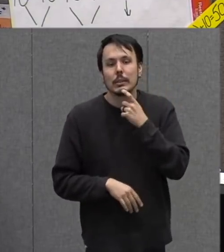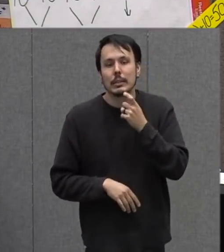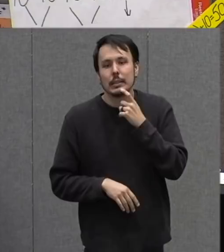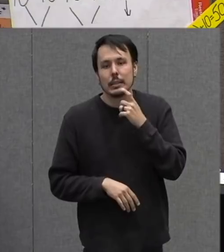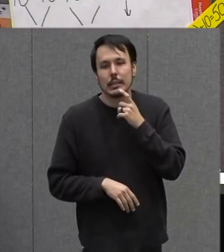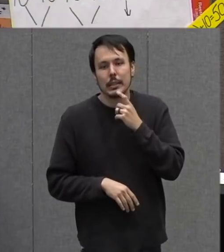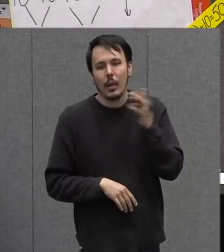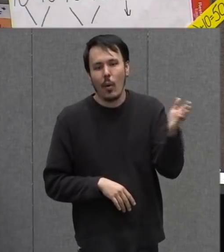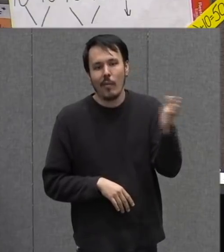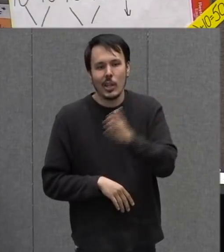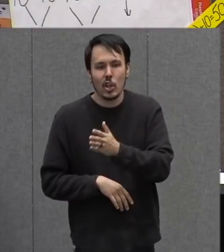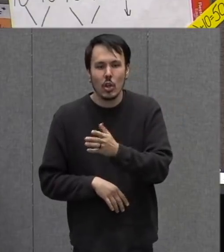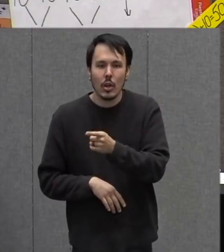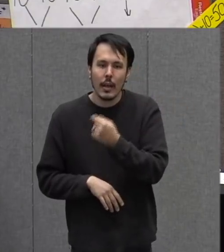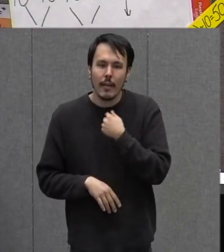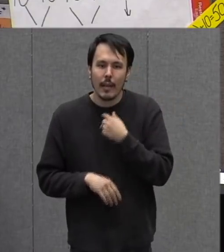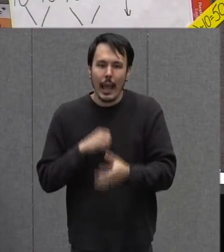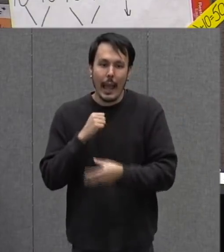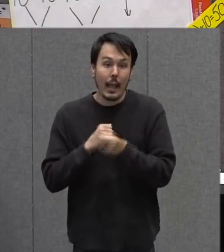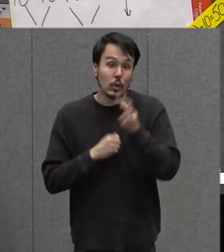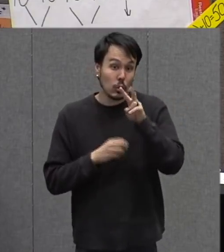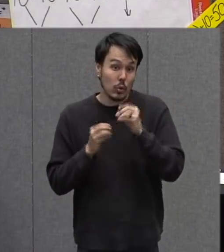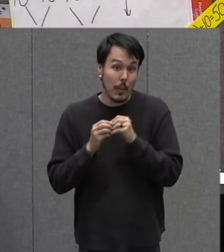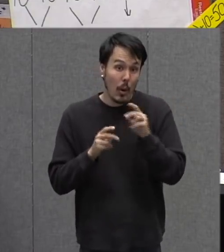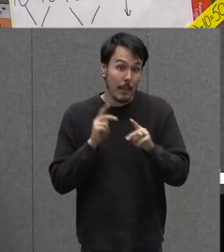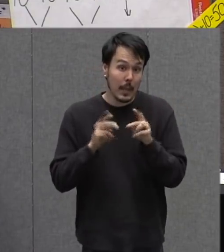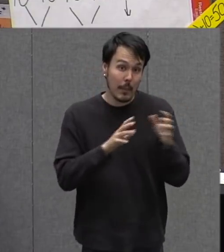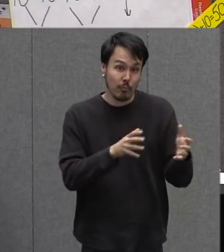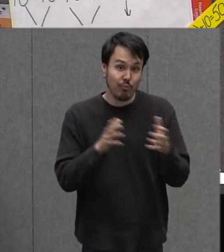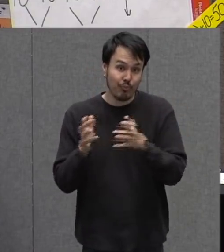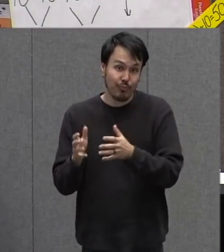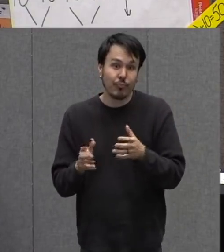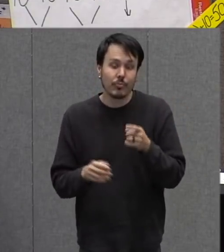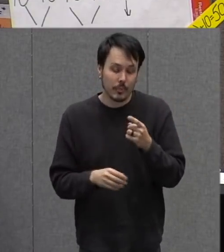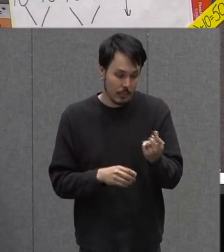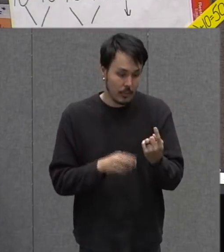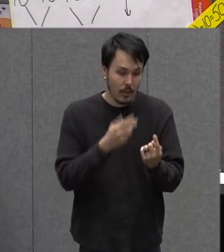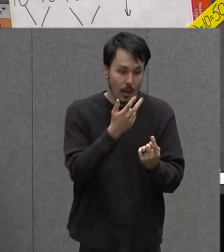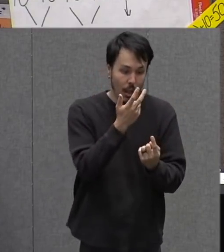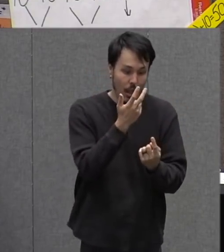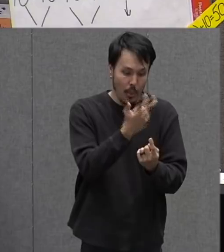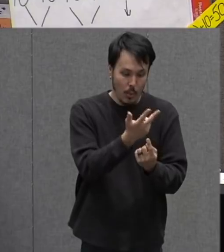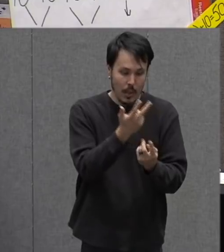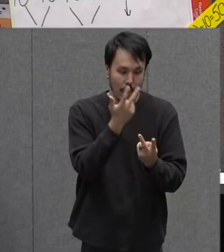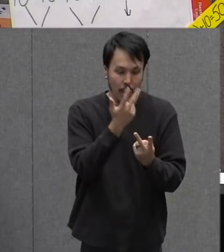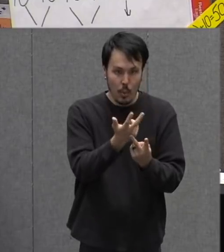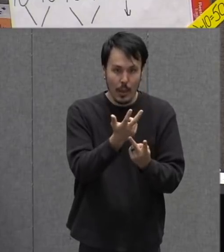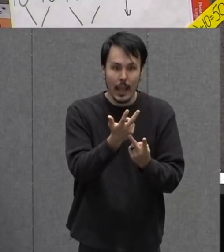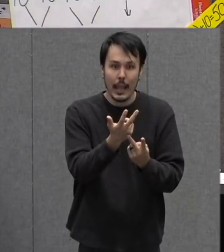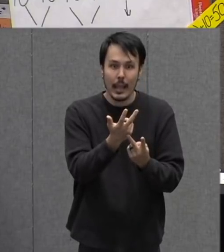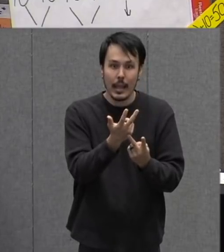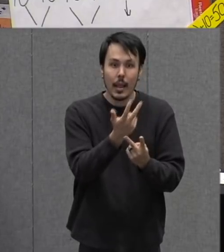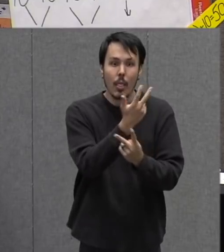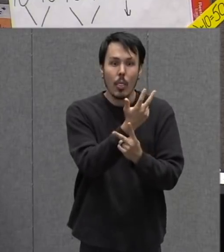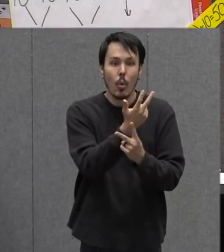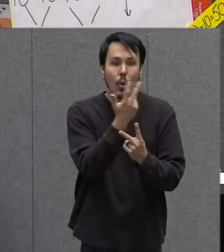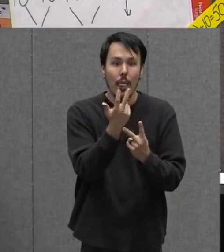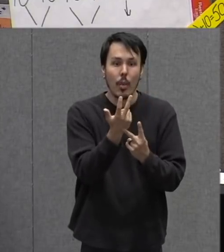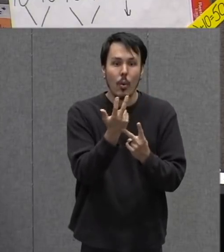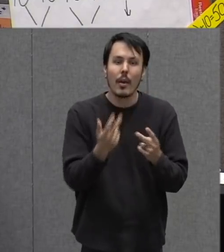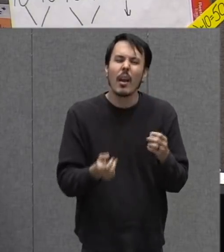right here. So if I added 2 more people and each got 3 stickers, how much would that be? So I have my